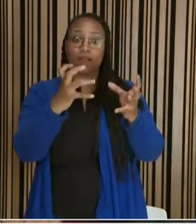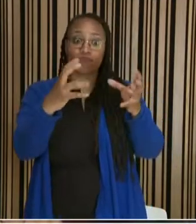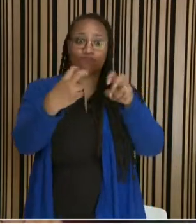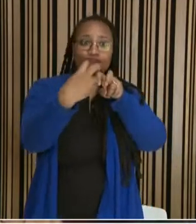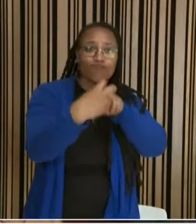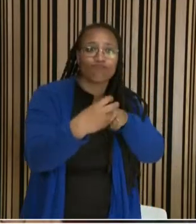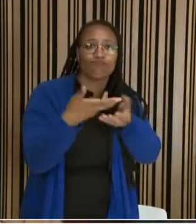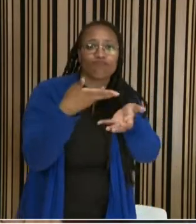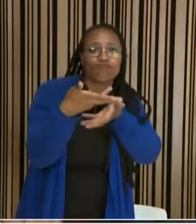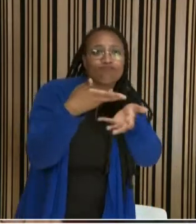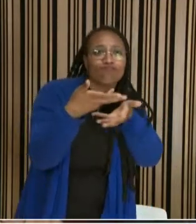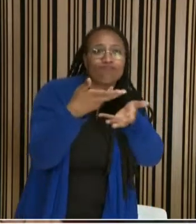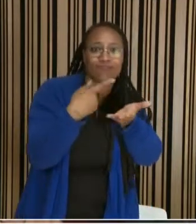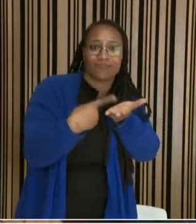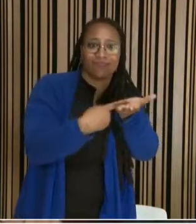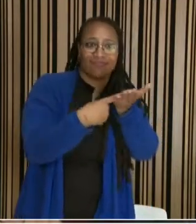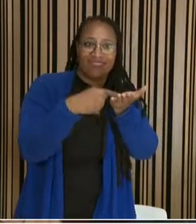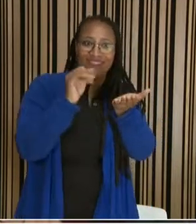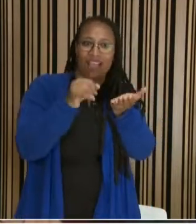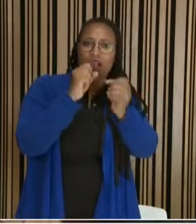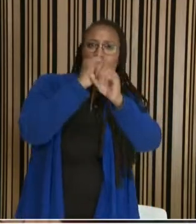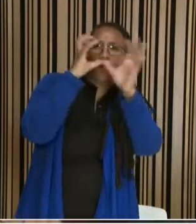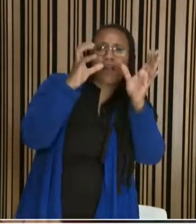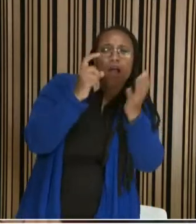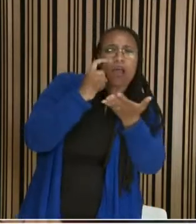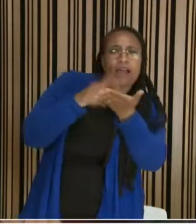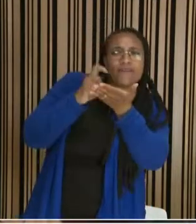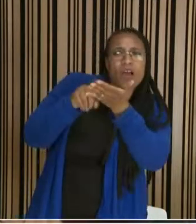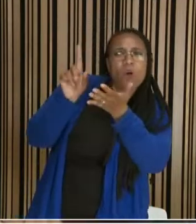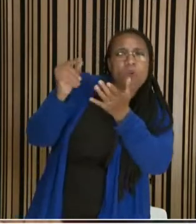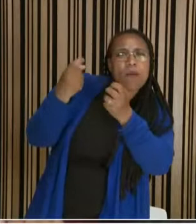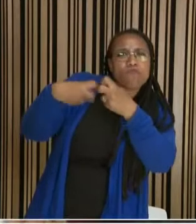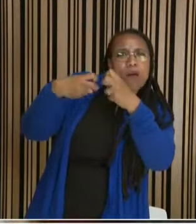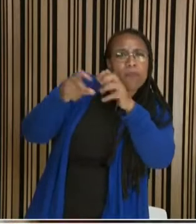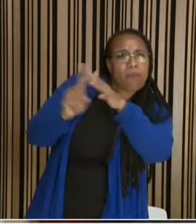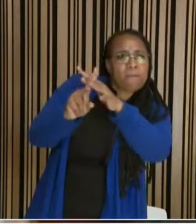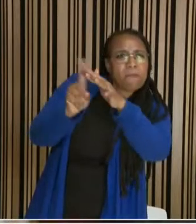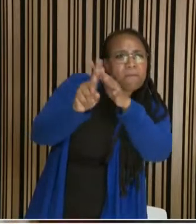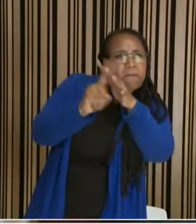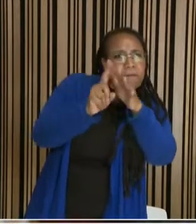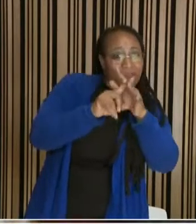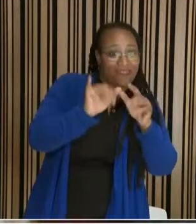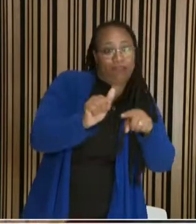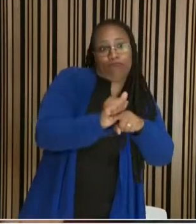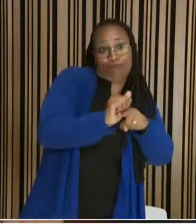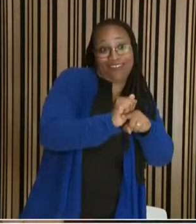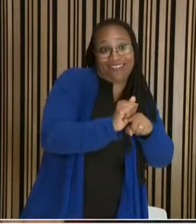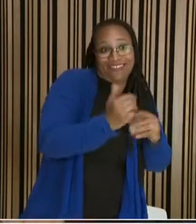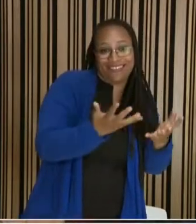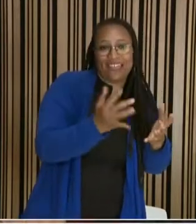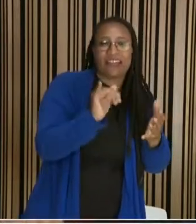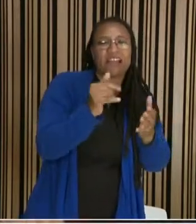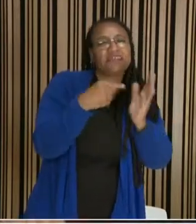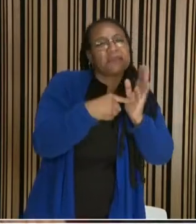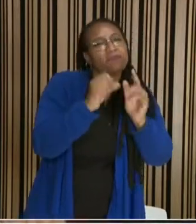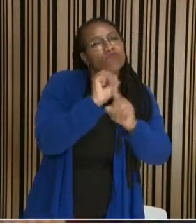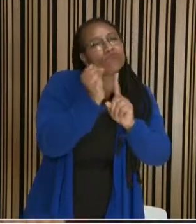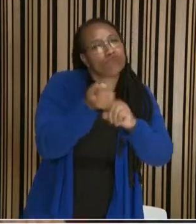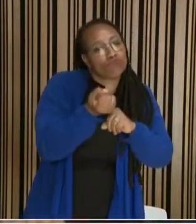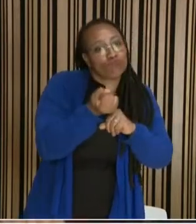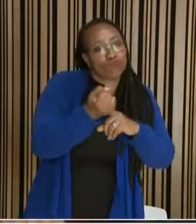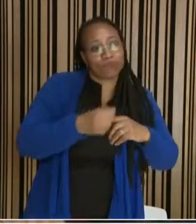that adversely impact cases, to take those things back to train our officers on. So that's a constant thing that we're doing. But I would